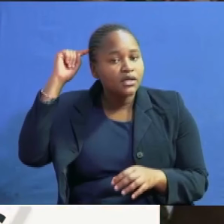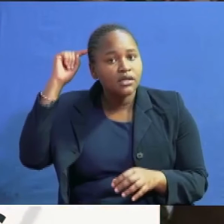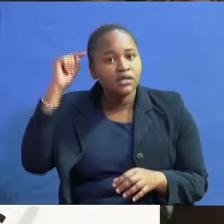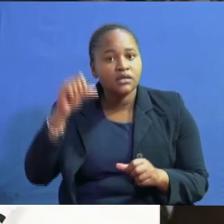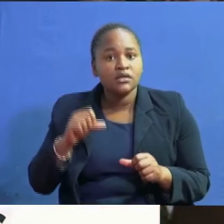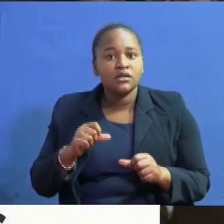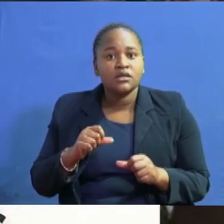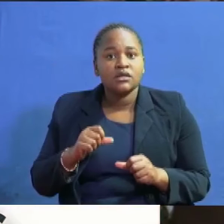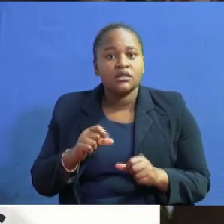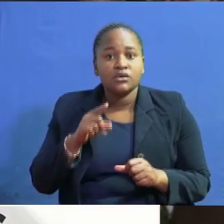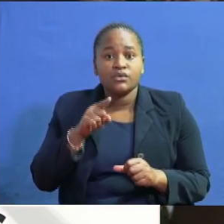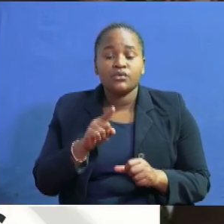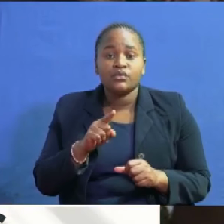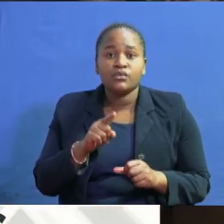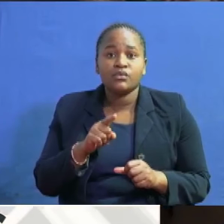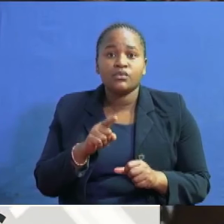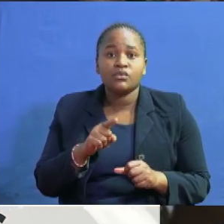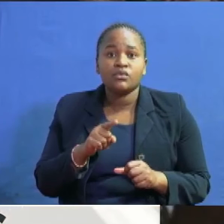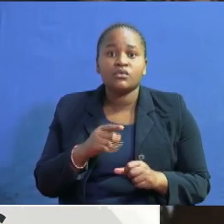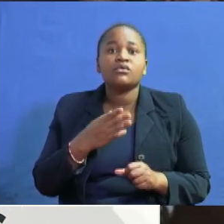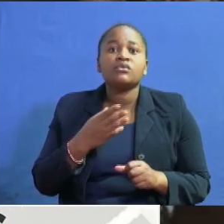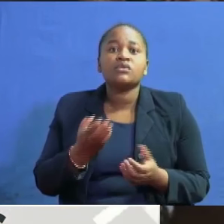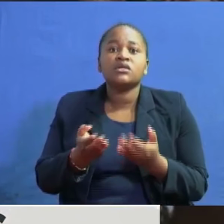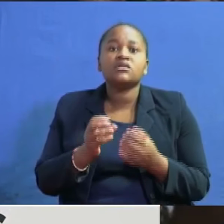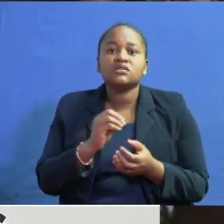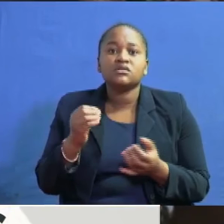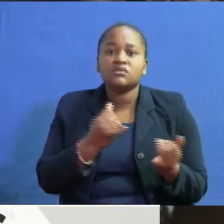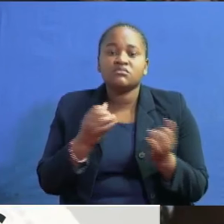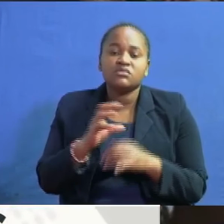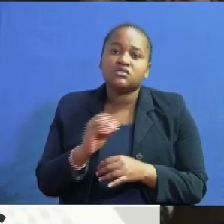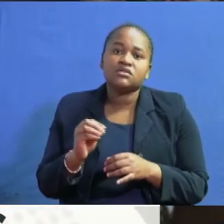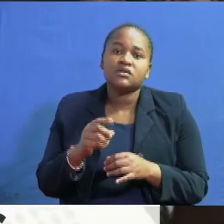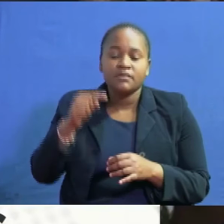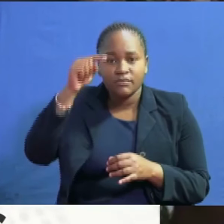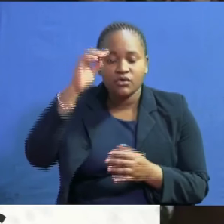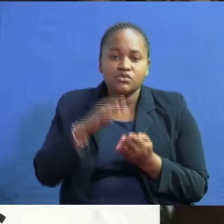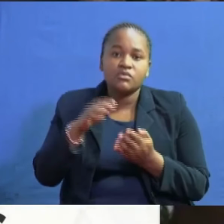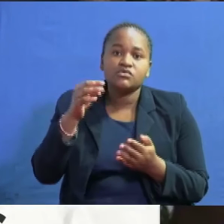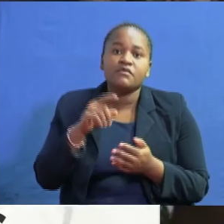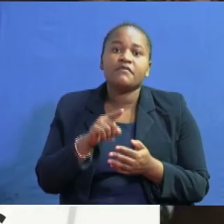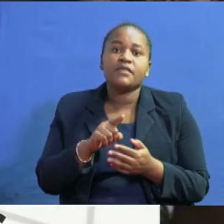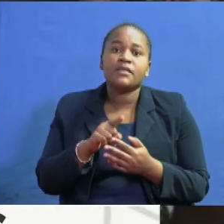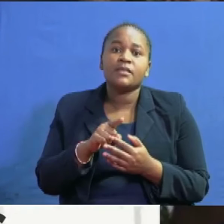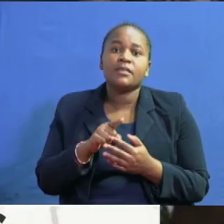growing organic, you don't need a lot of input. So because